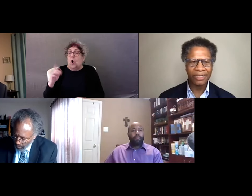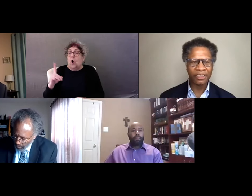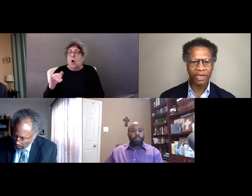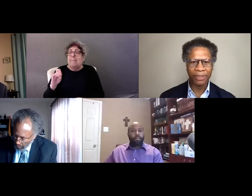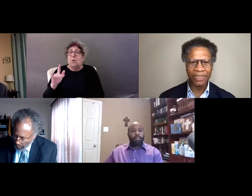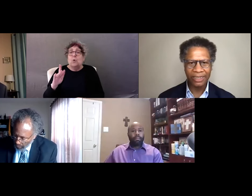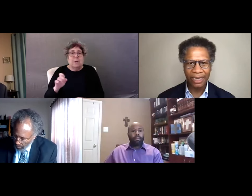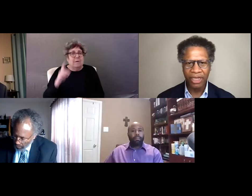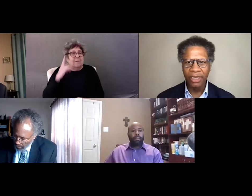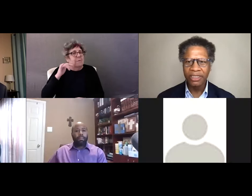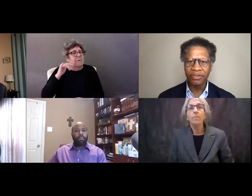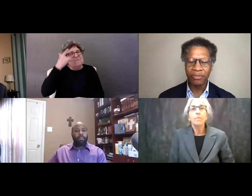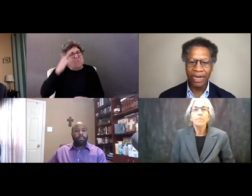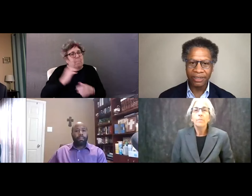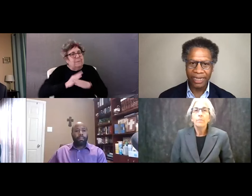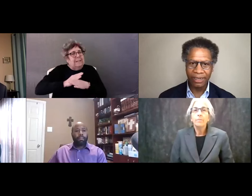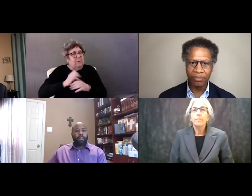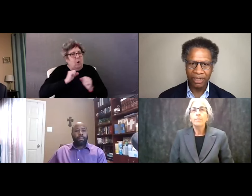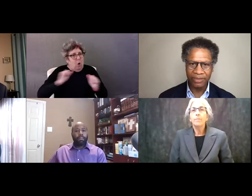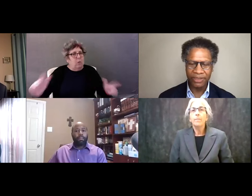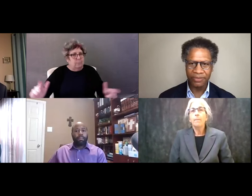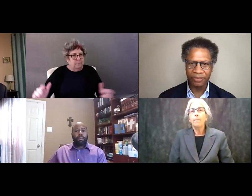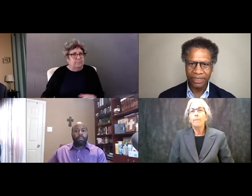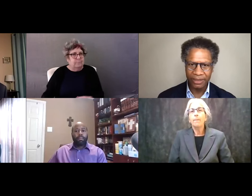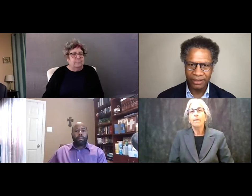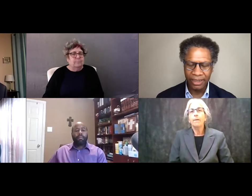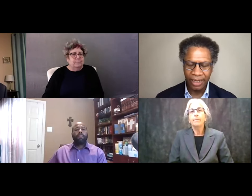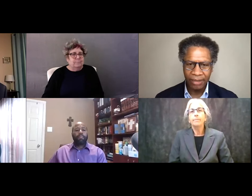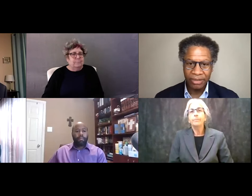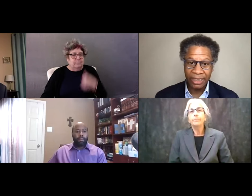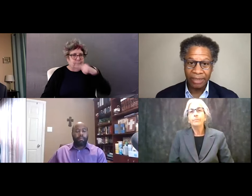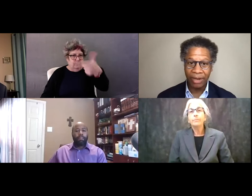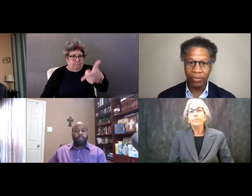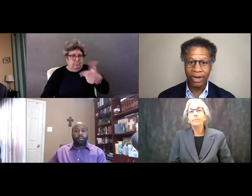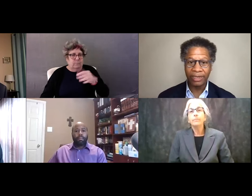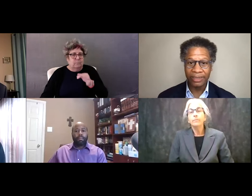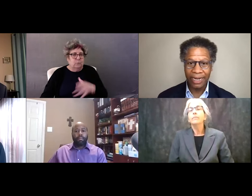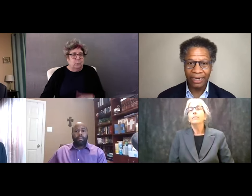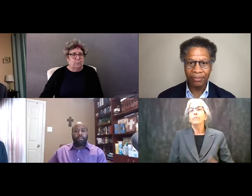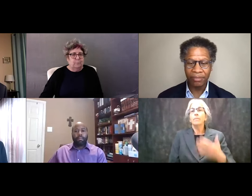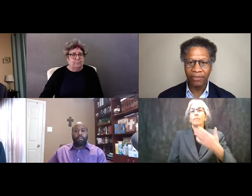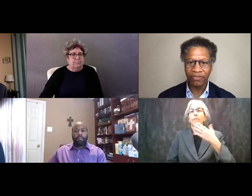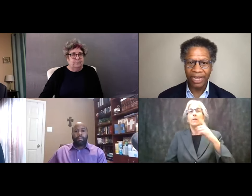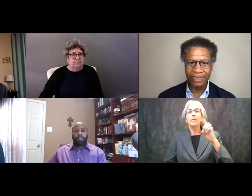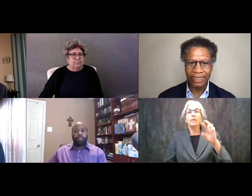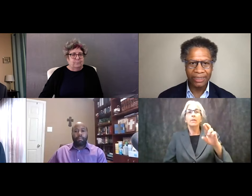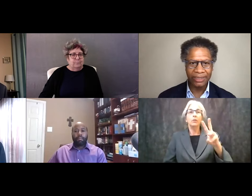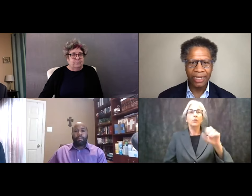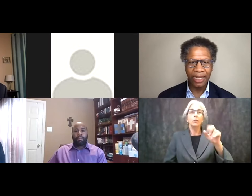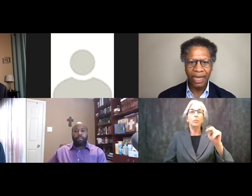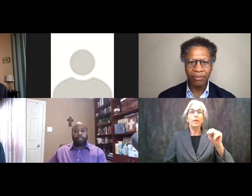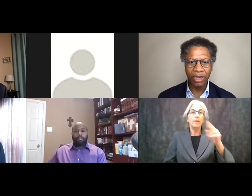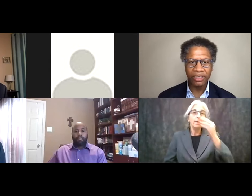Thank you, Dr. Sharpless. And just a reminder that much of this information, particularly about where you can sign up for